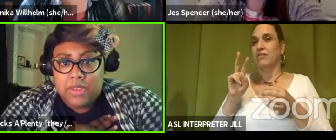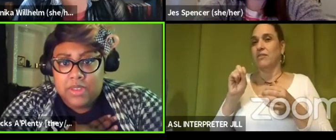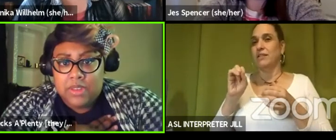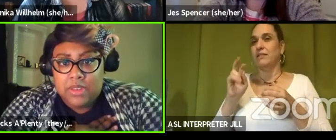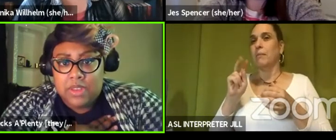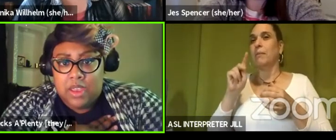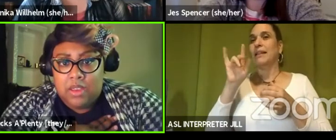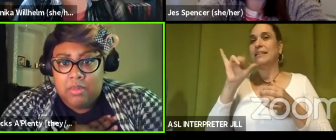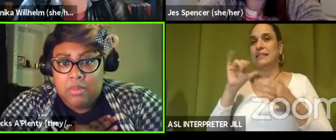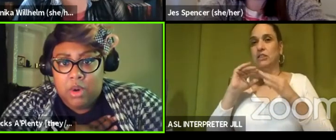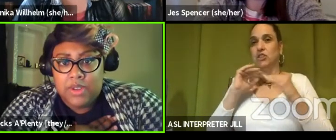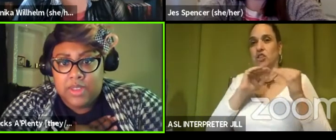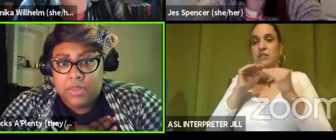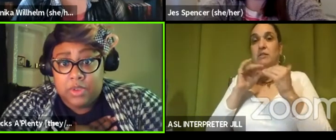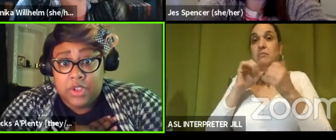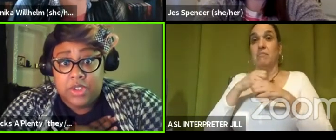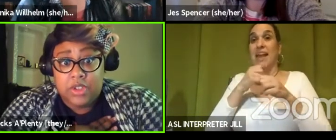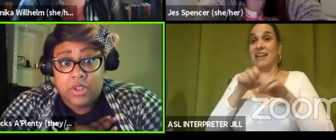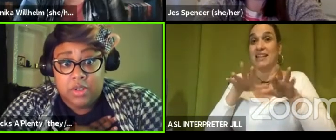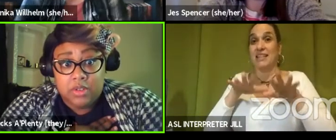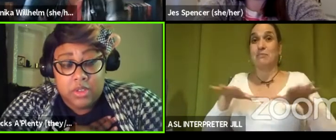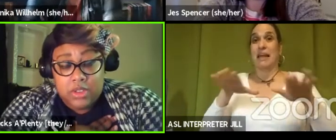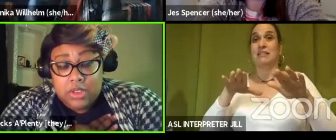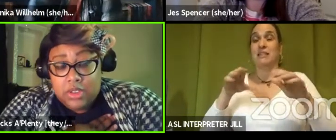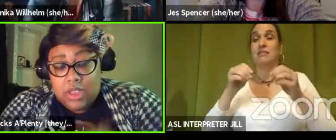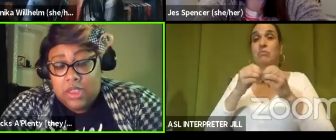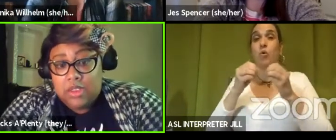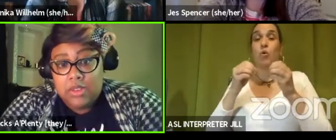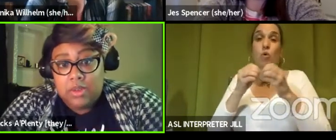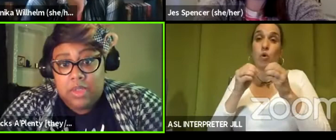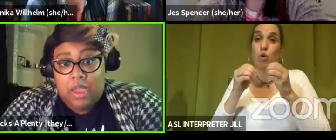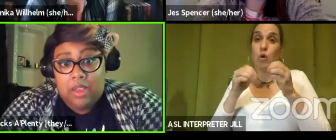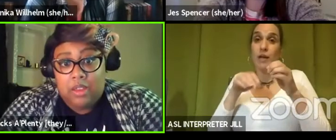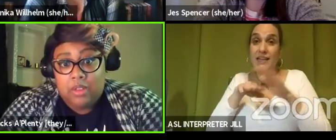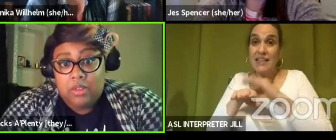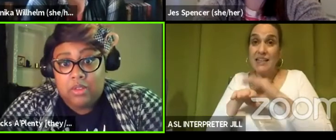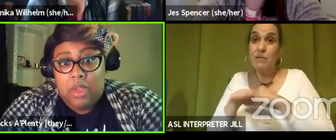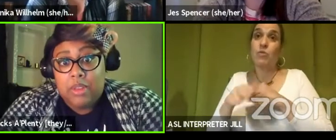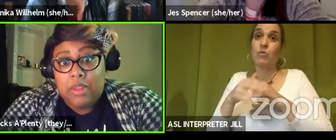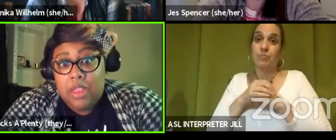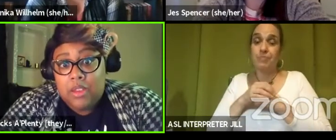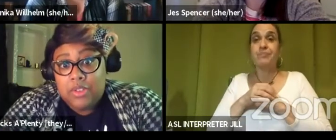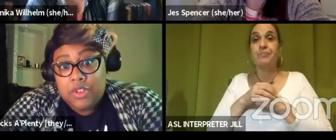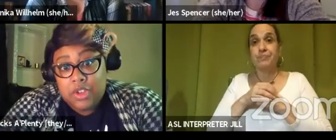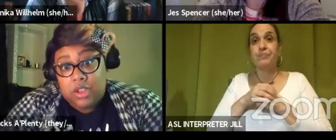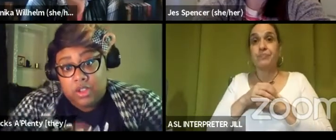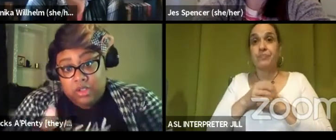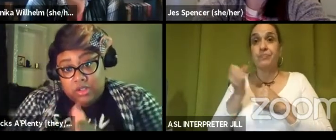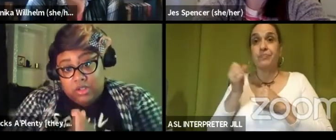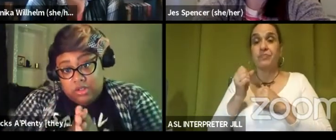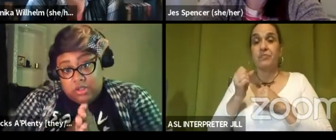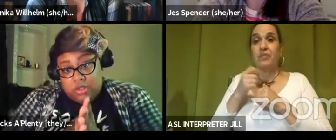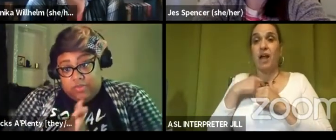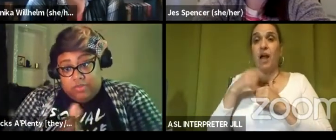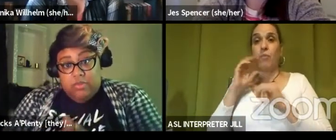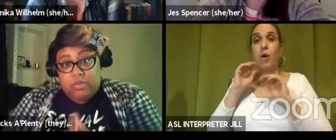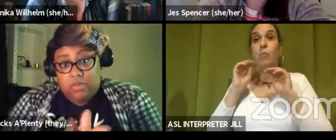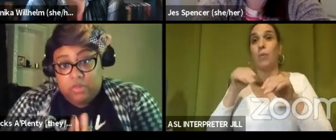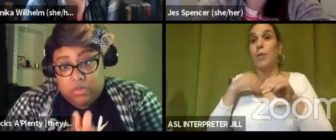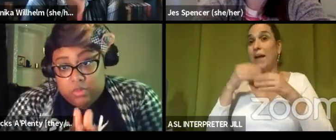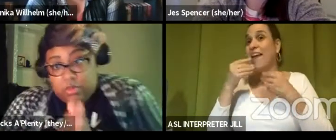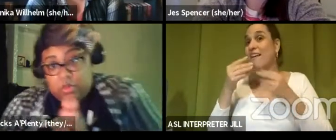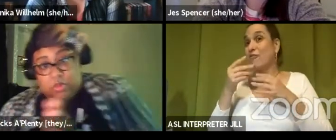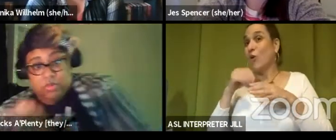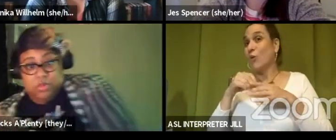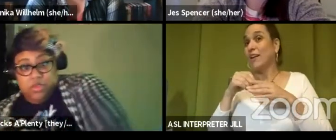making spaces more accessible just in general. And so, yeah, I would love. I'm going to put my info in the chat to you right